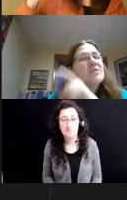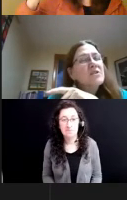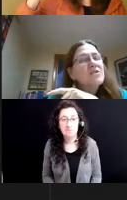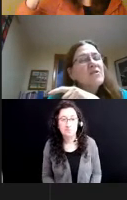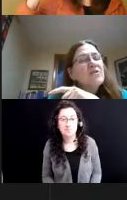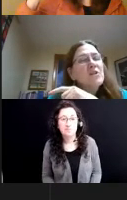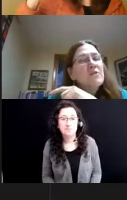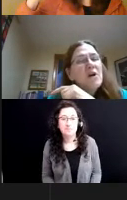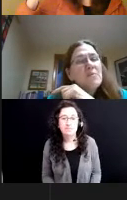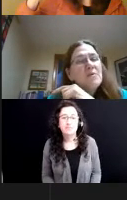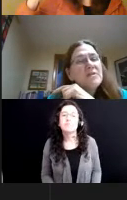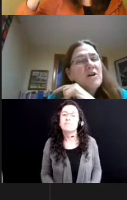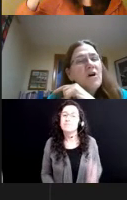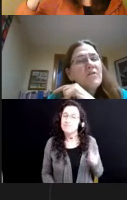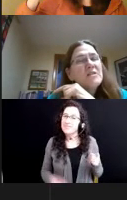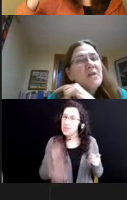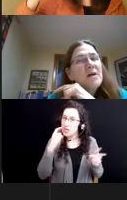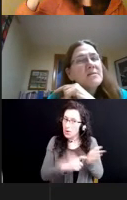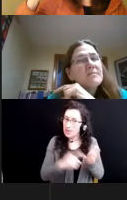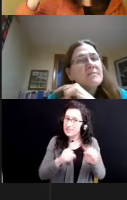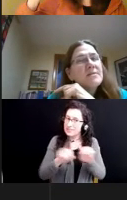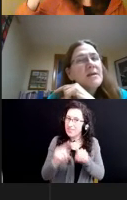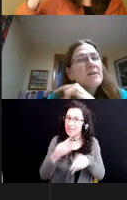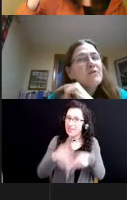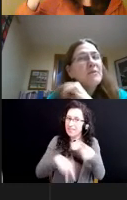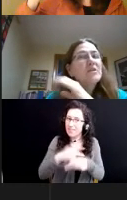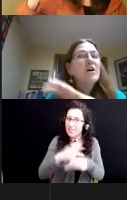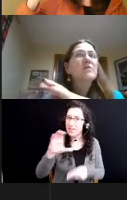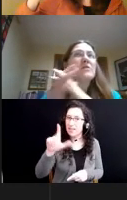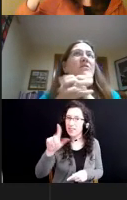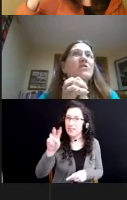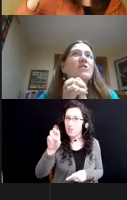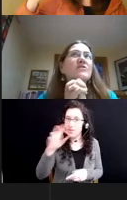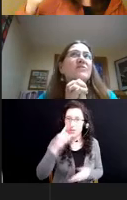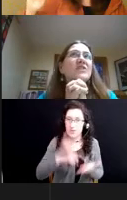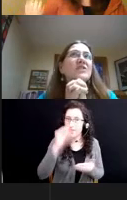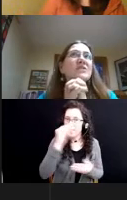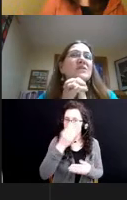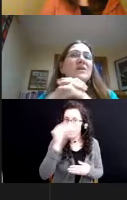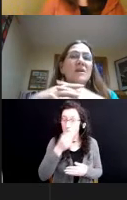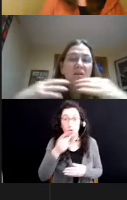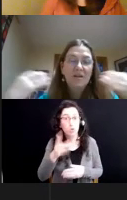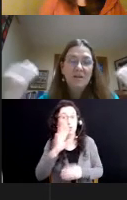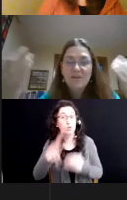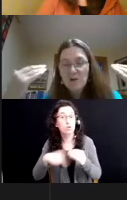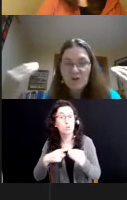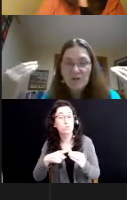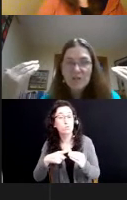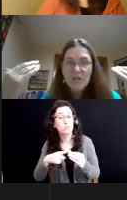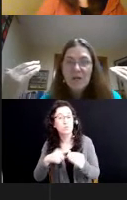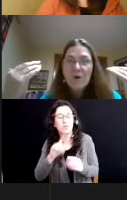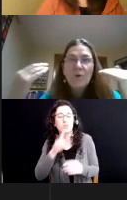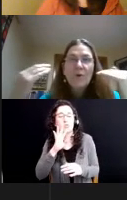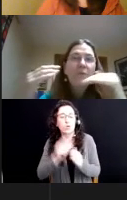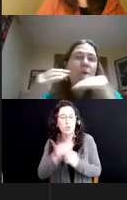Notice I'm starting to show you the clovers. I hope you're seeing all these blossoms. And if you've been talking with your conservation